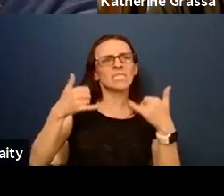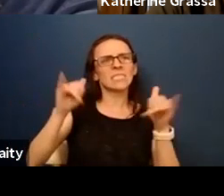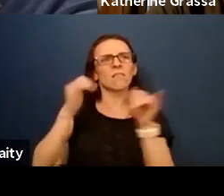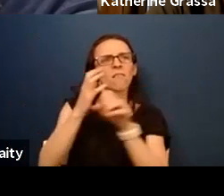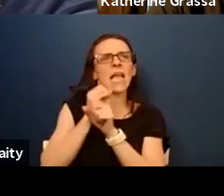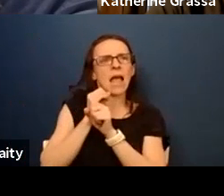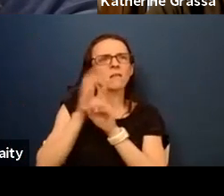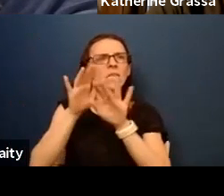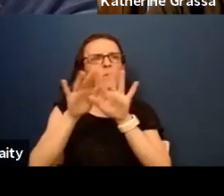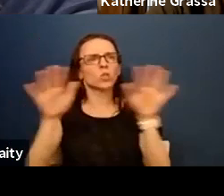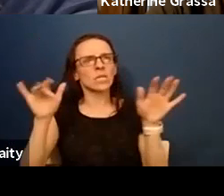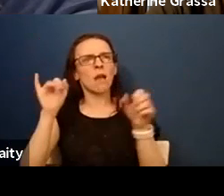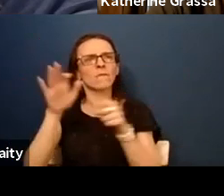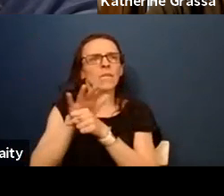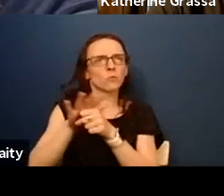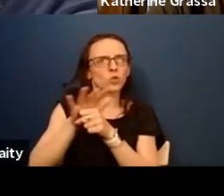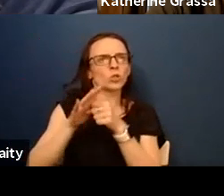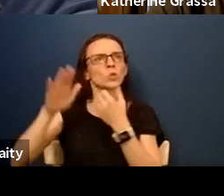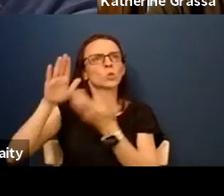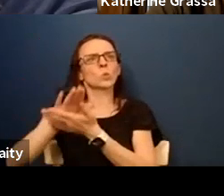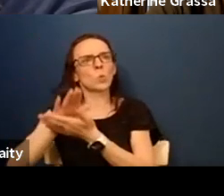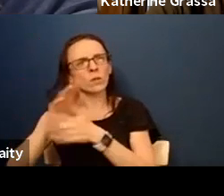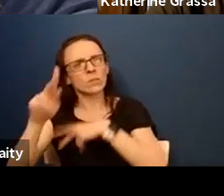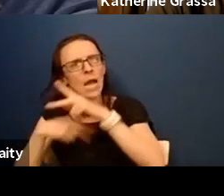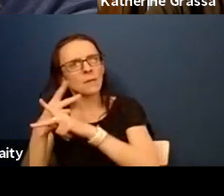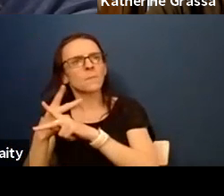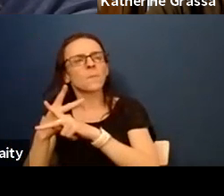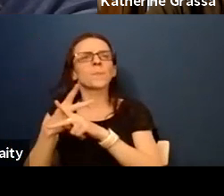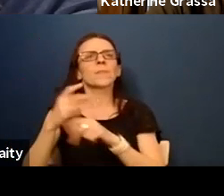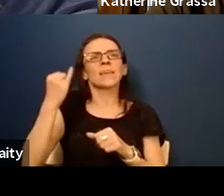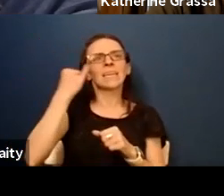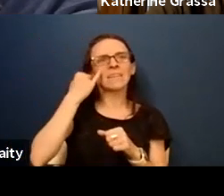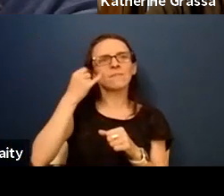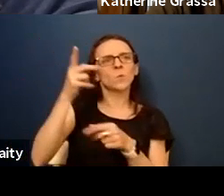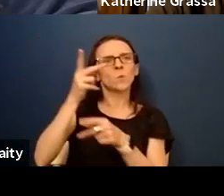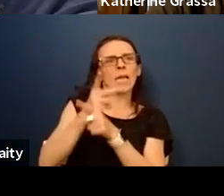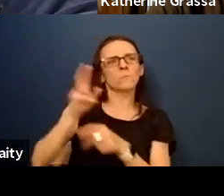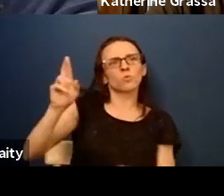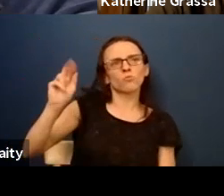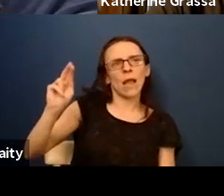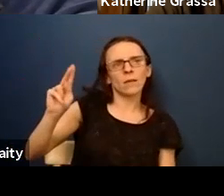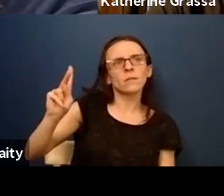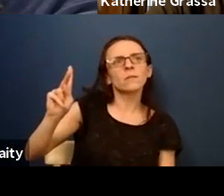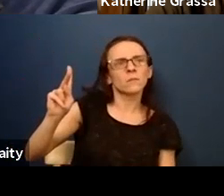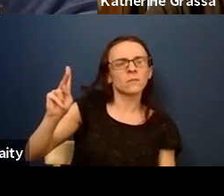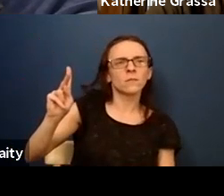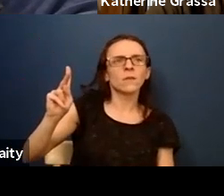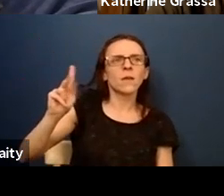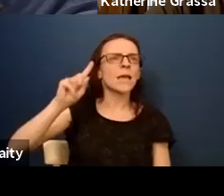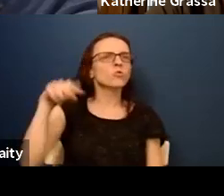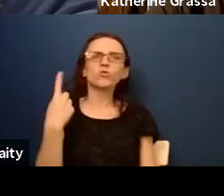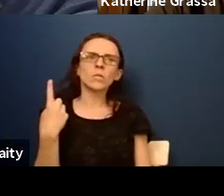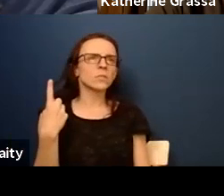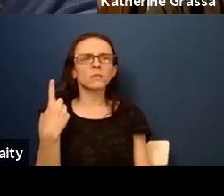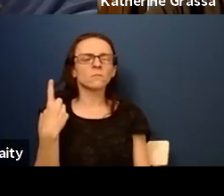of neighborhood, school type, et cetera, if you maintained rank and simply, you know,